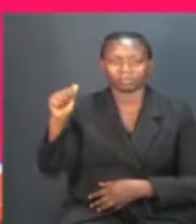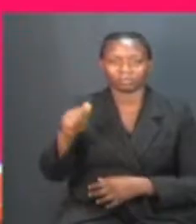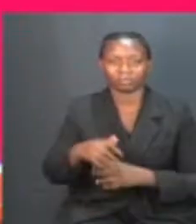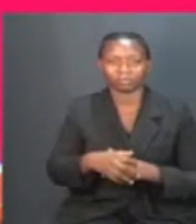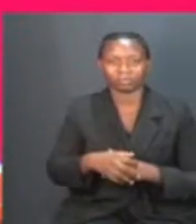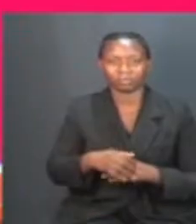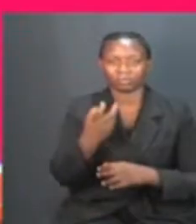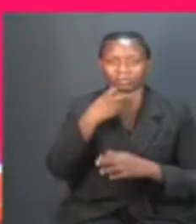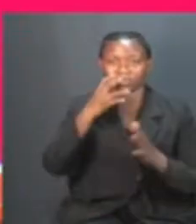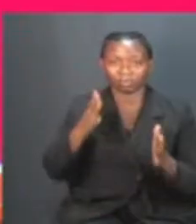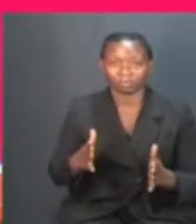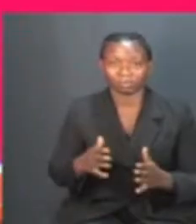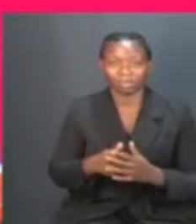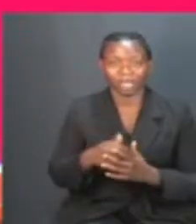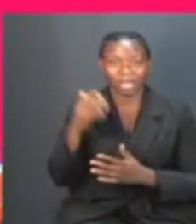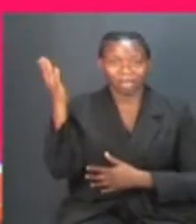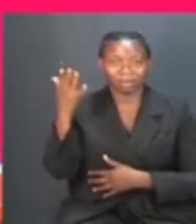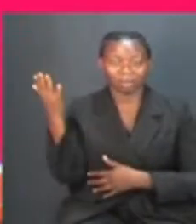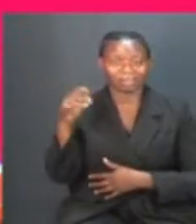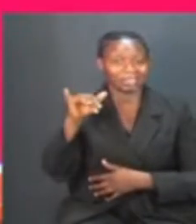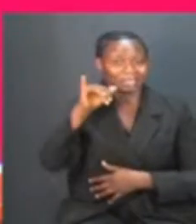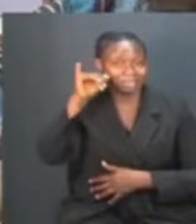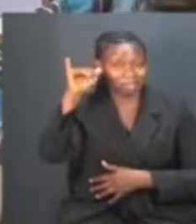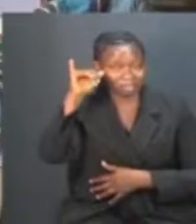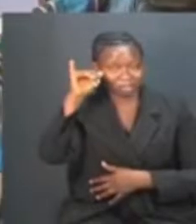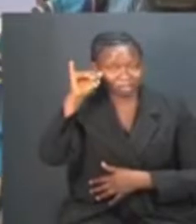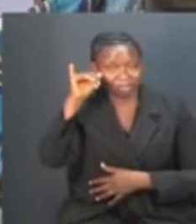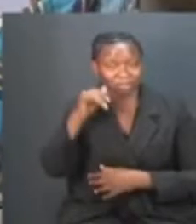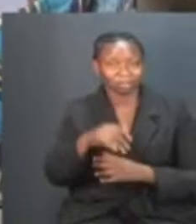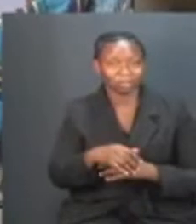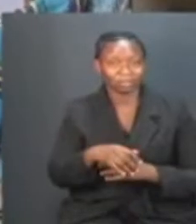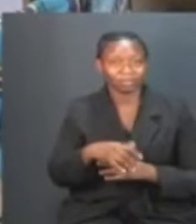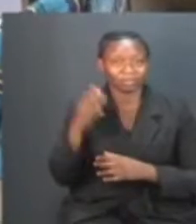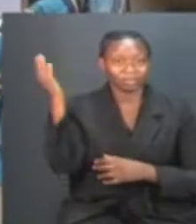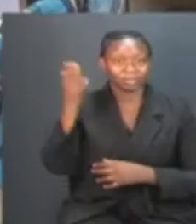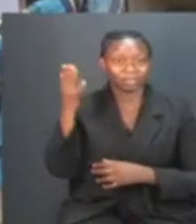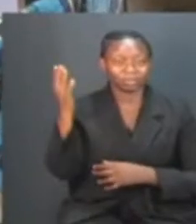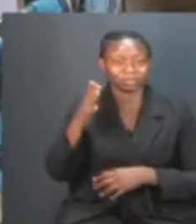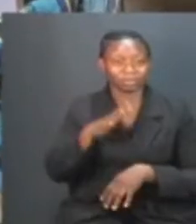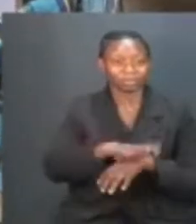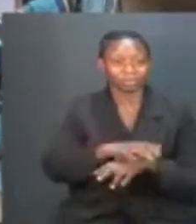Mr. Speaker, I did my statement yesterday. Very well. So the statement is standing